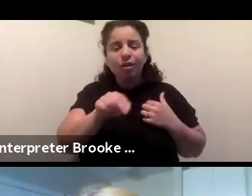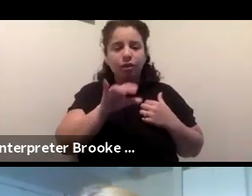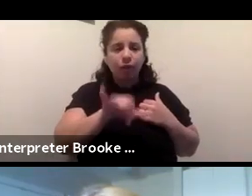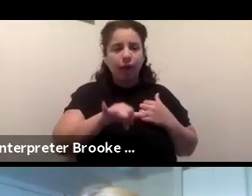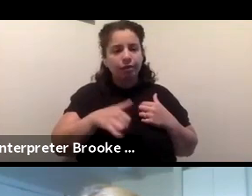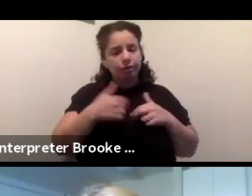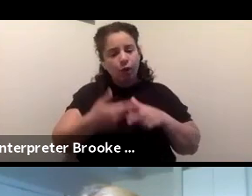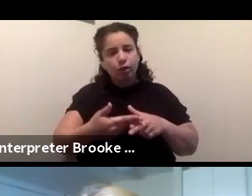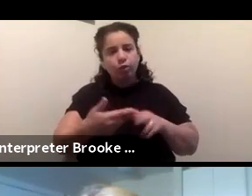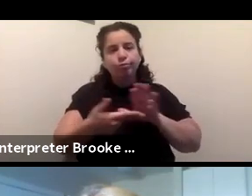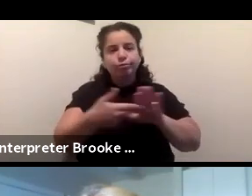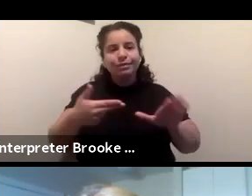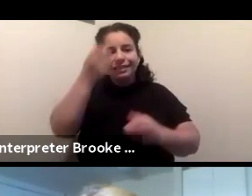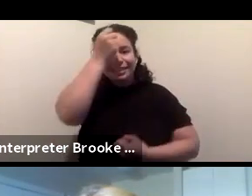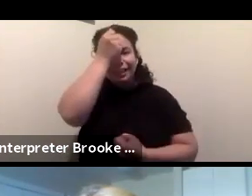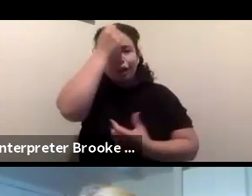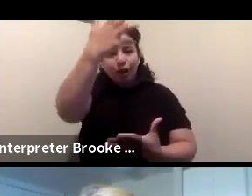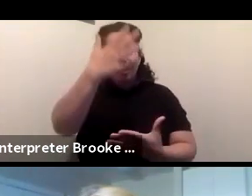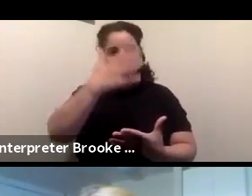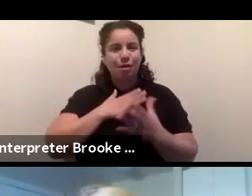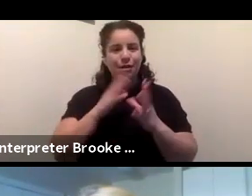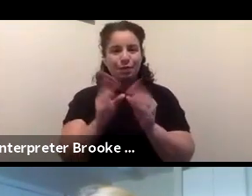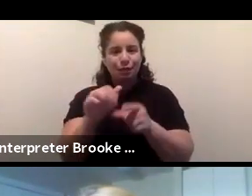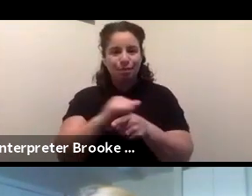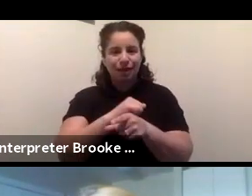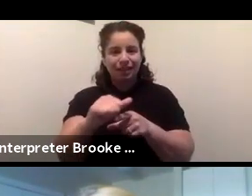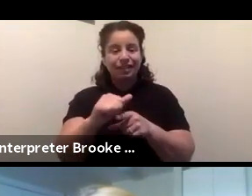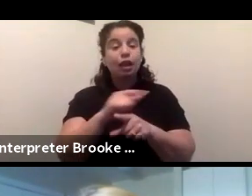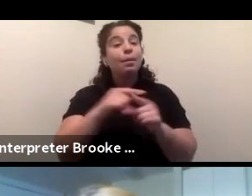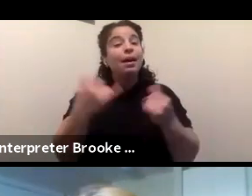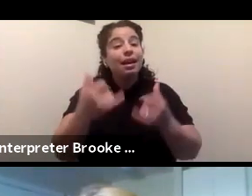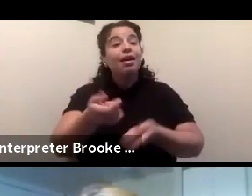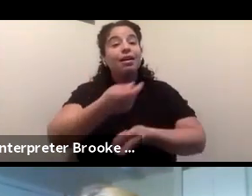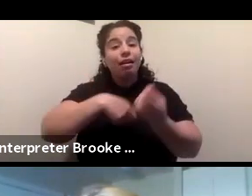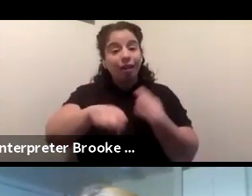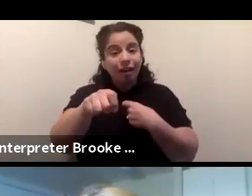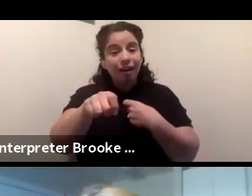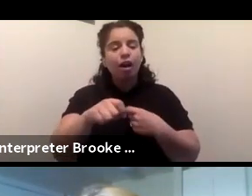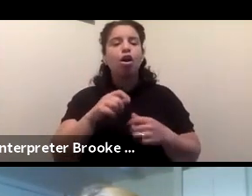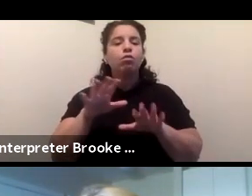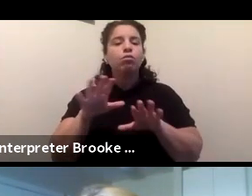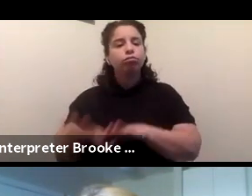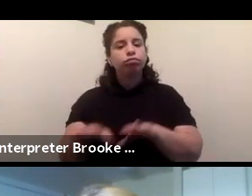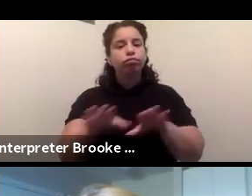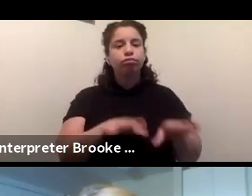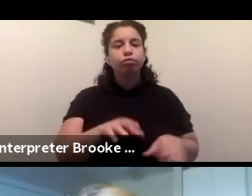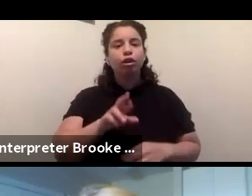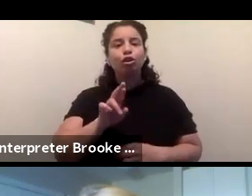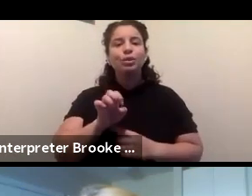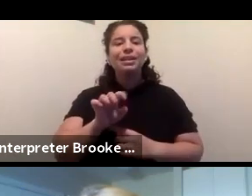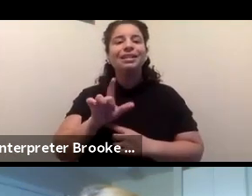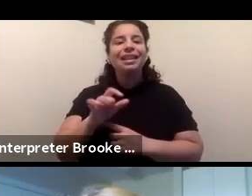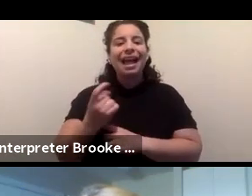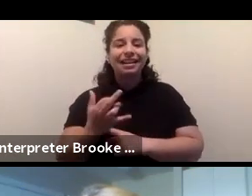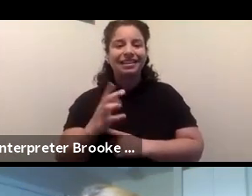practice. Today, I am calling that relaxed meeting style.